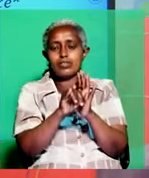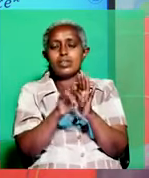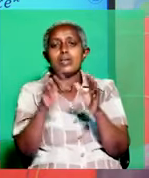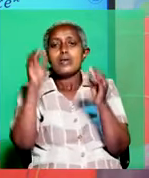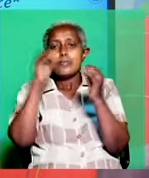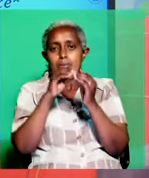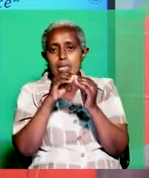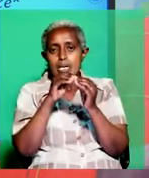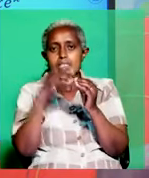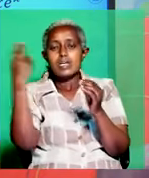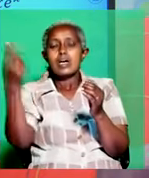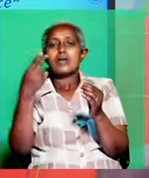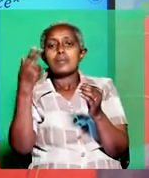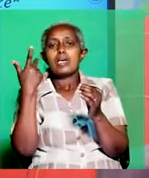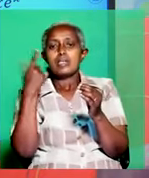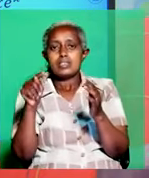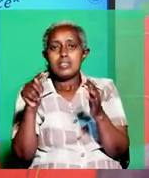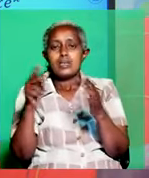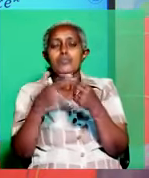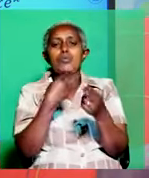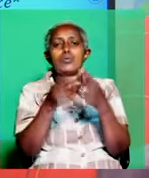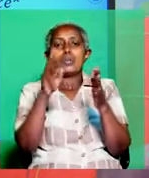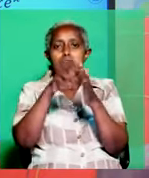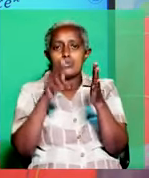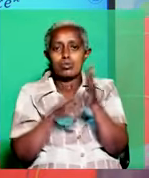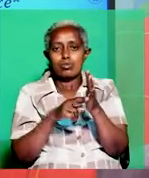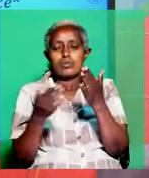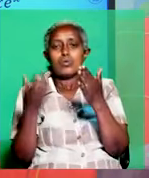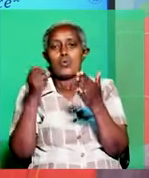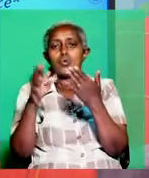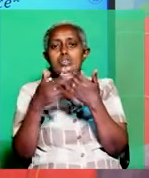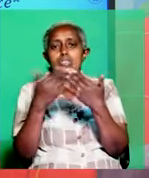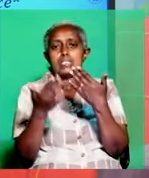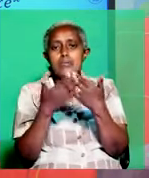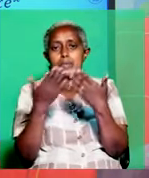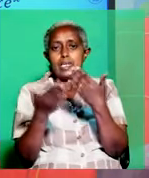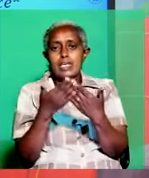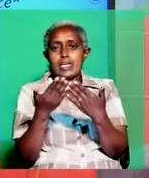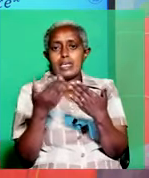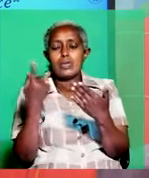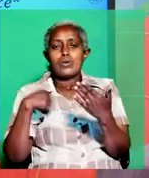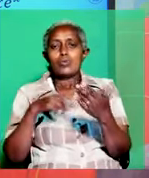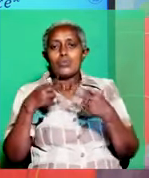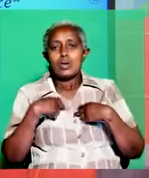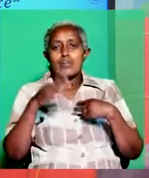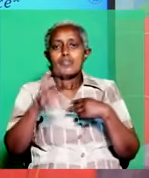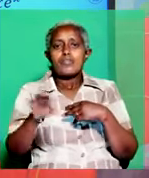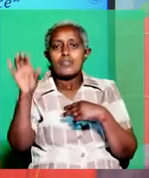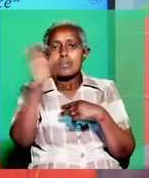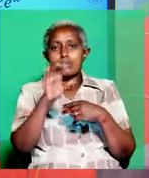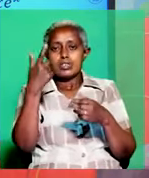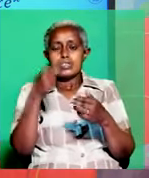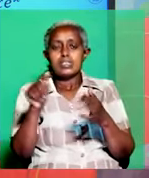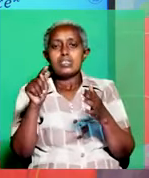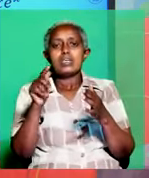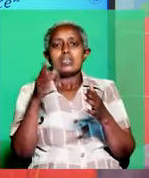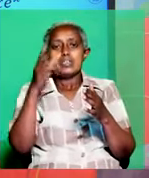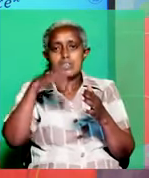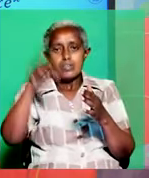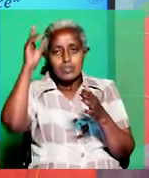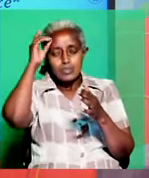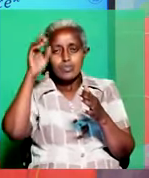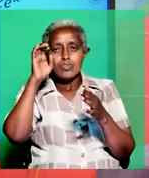plus applying the product rule, or simply we have found the derivative of x